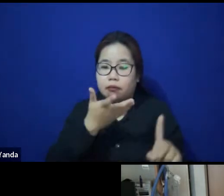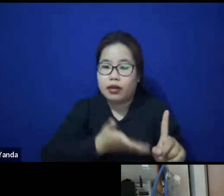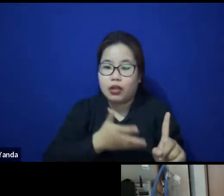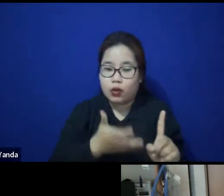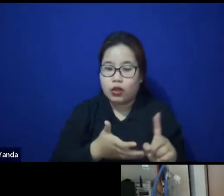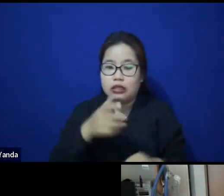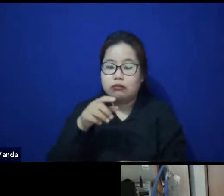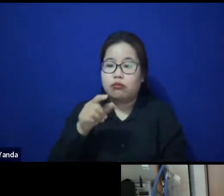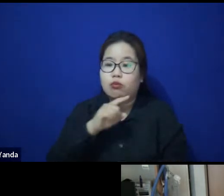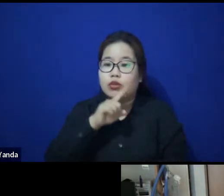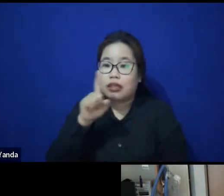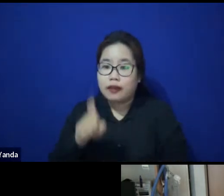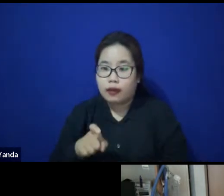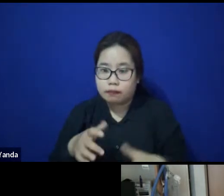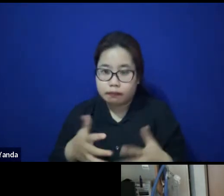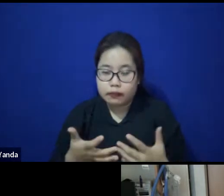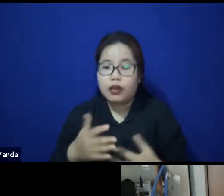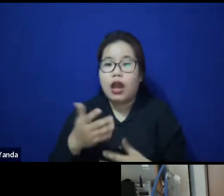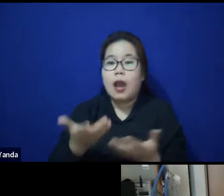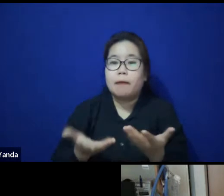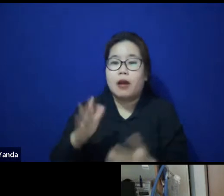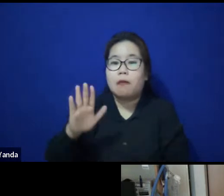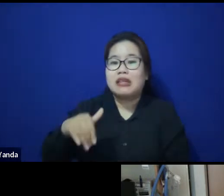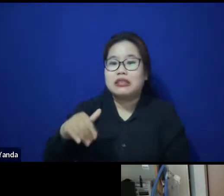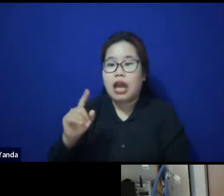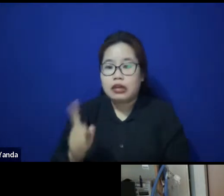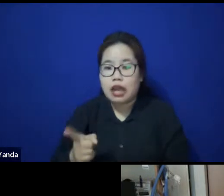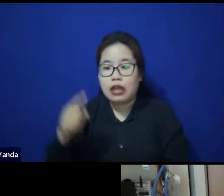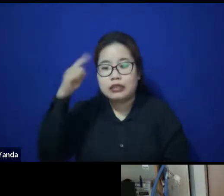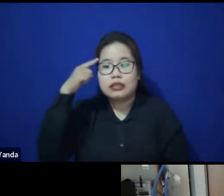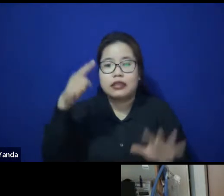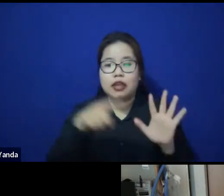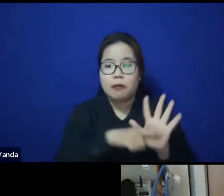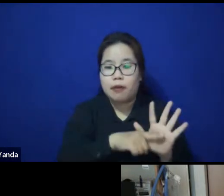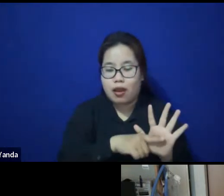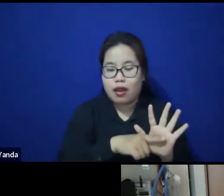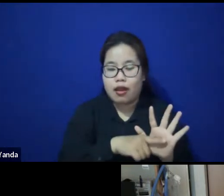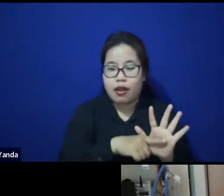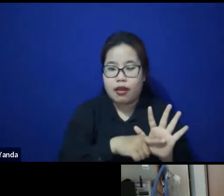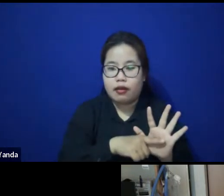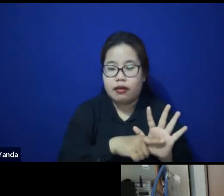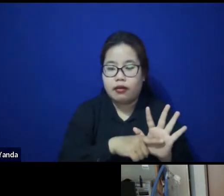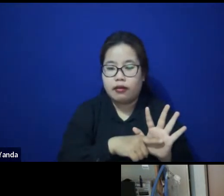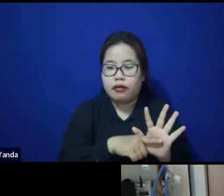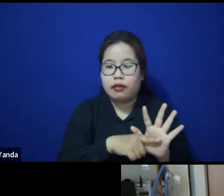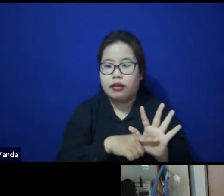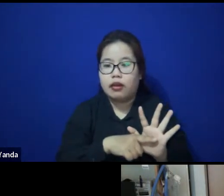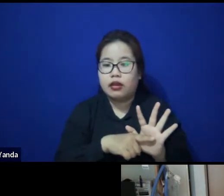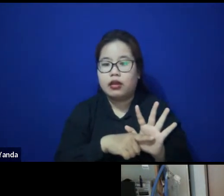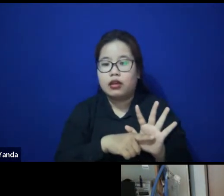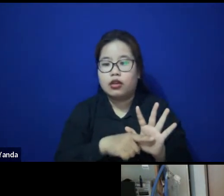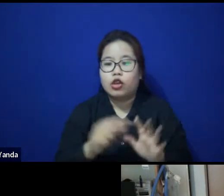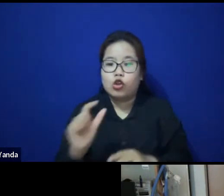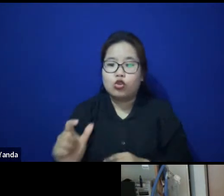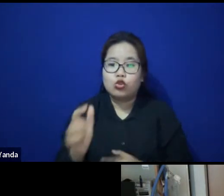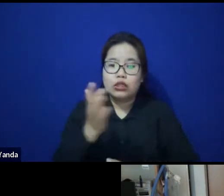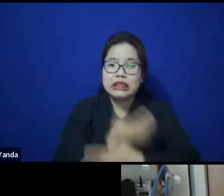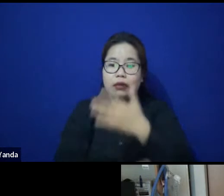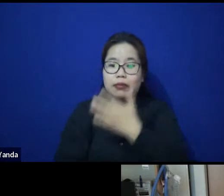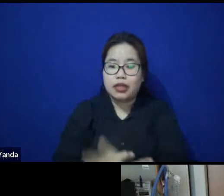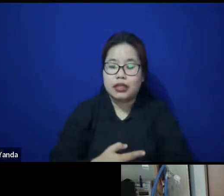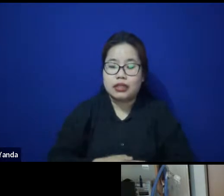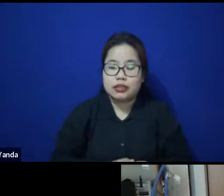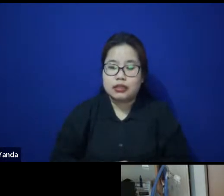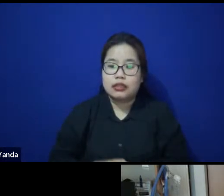a stigma in Australia against people with disability, because maybe many people